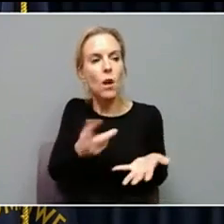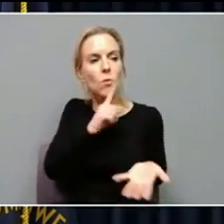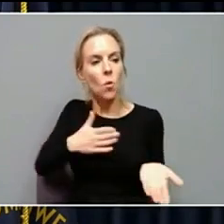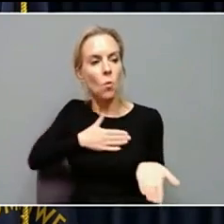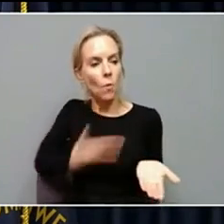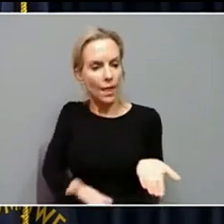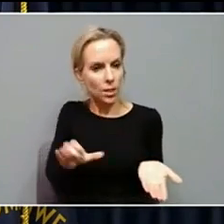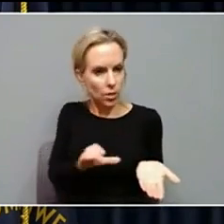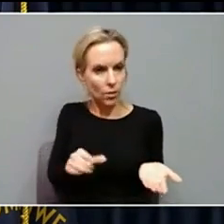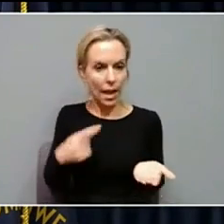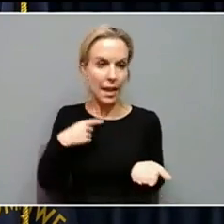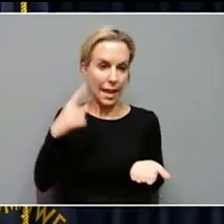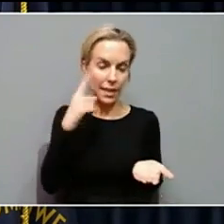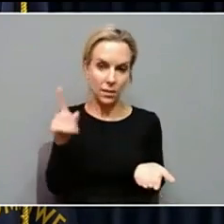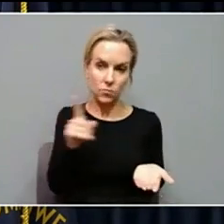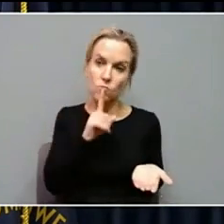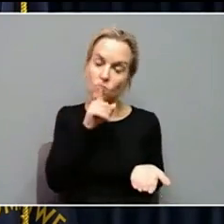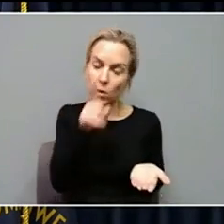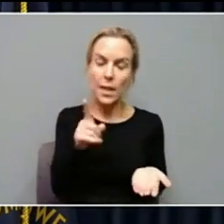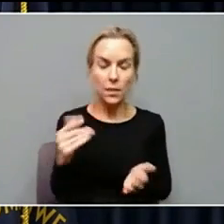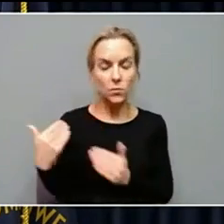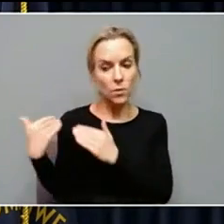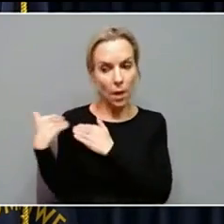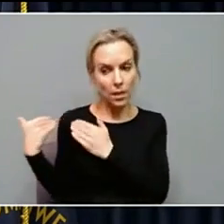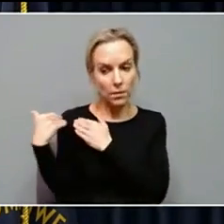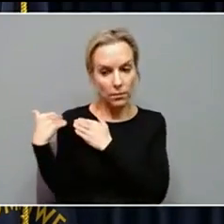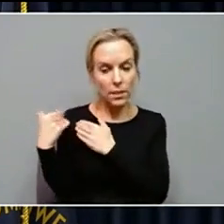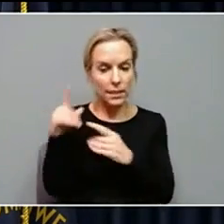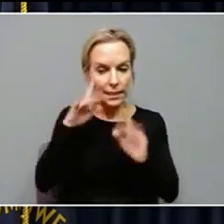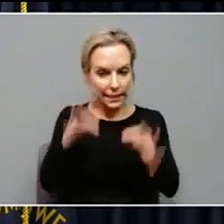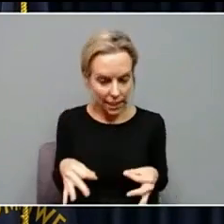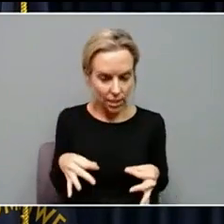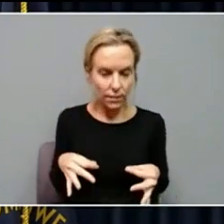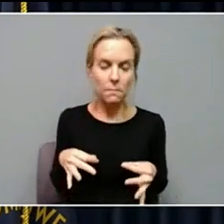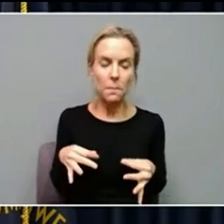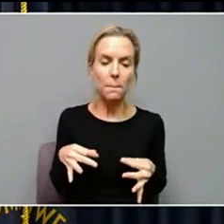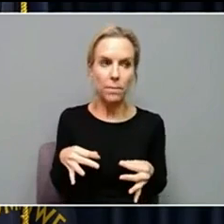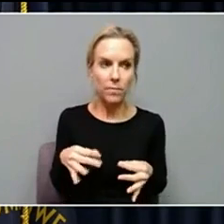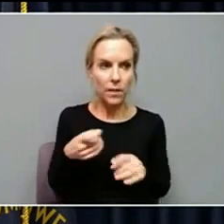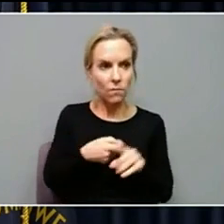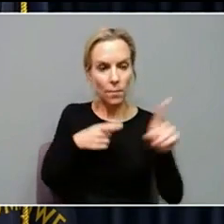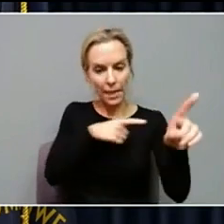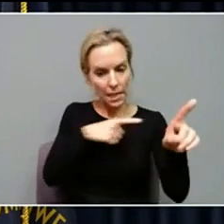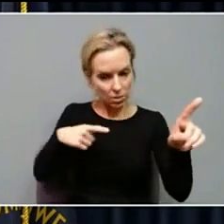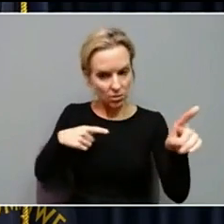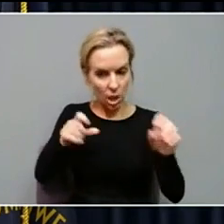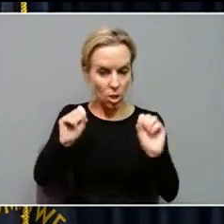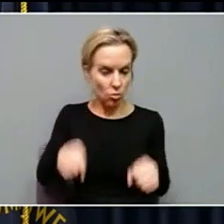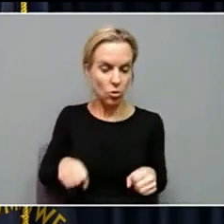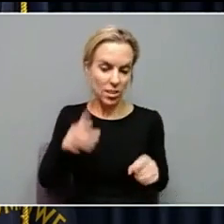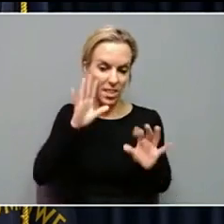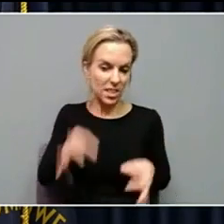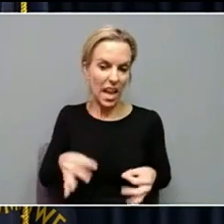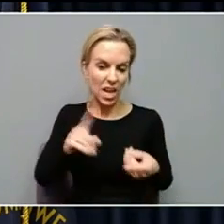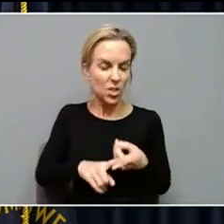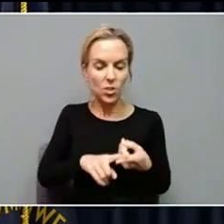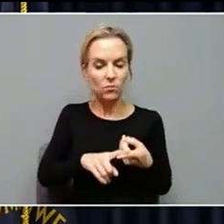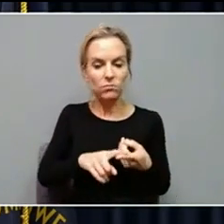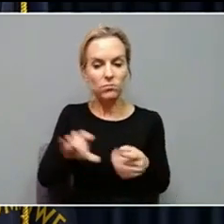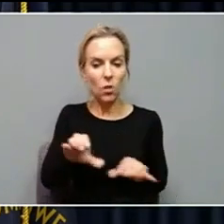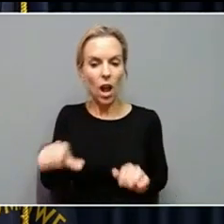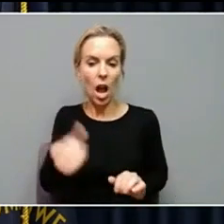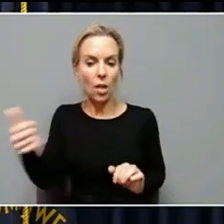by the way, I think that was a really responsible decision by them. They could have chosen to do something else, and that gives me